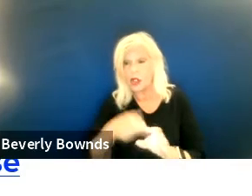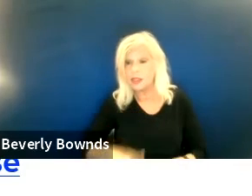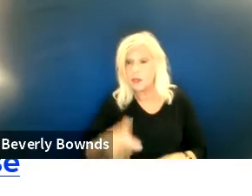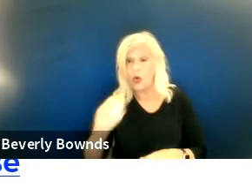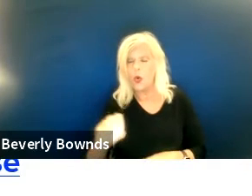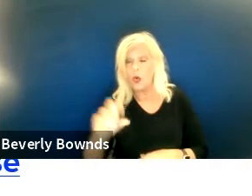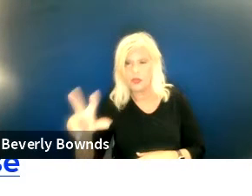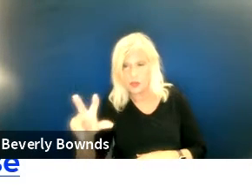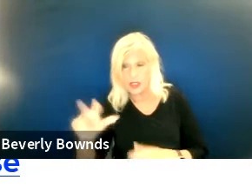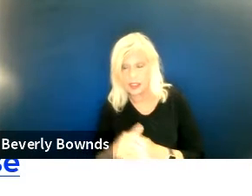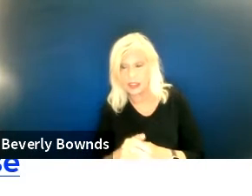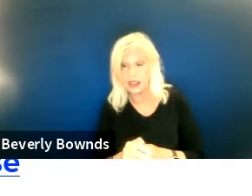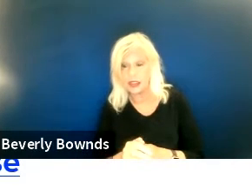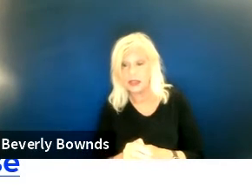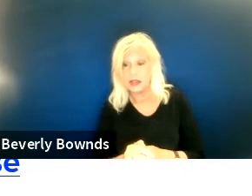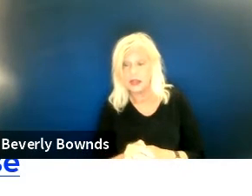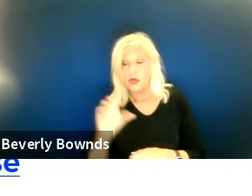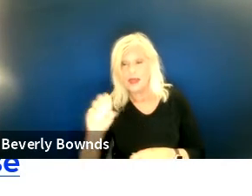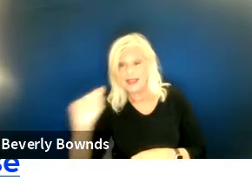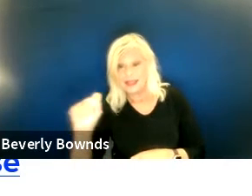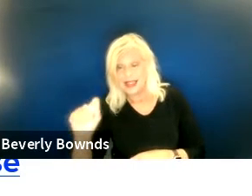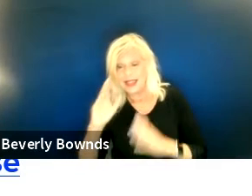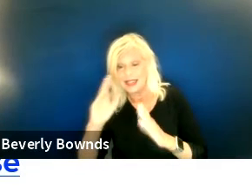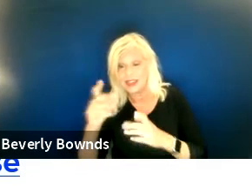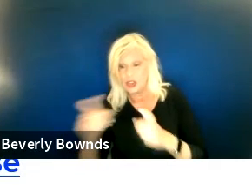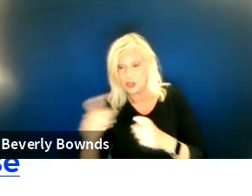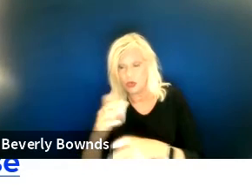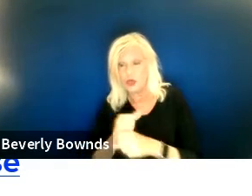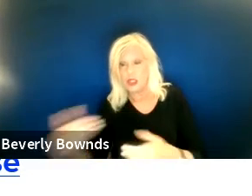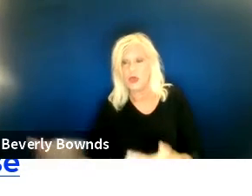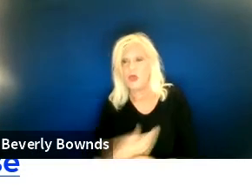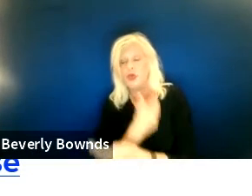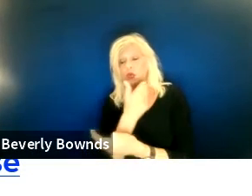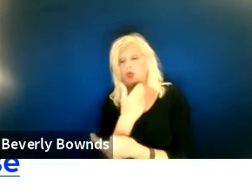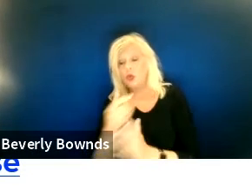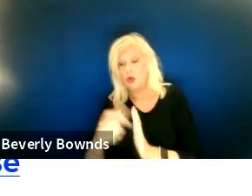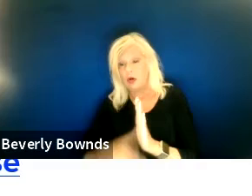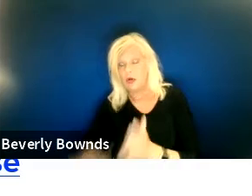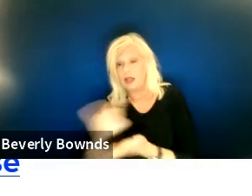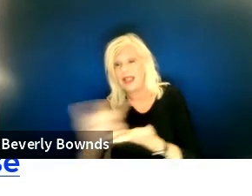3 arms, end-to-end, SET, and attention control, receive new article every week for 8 weeks.